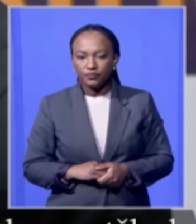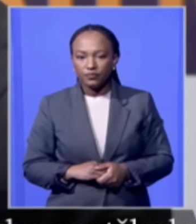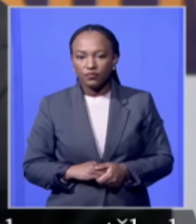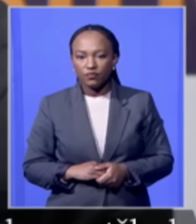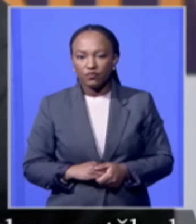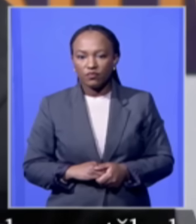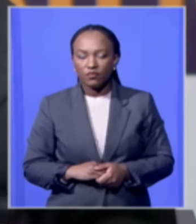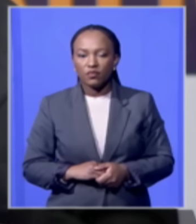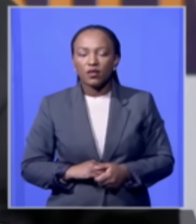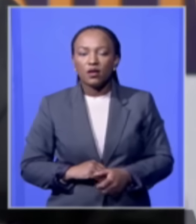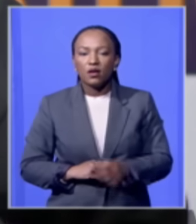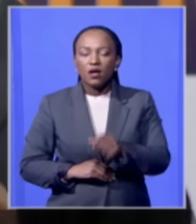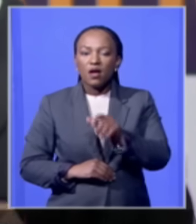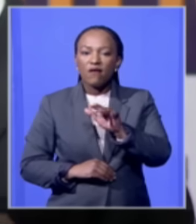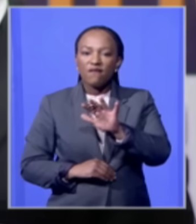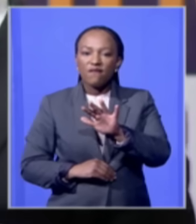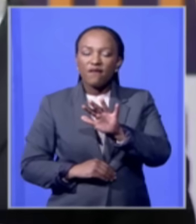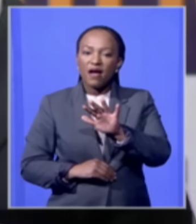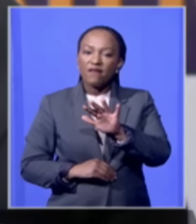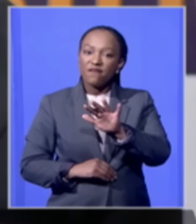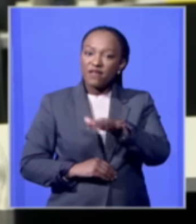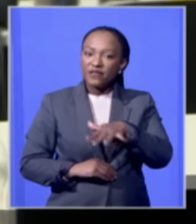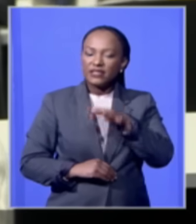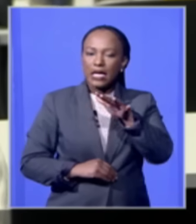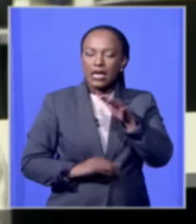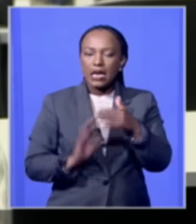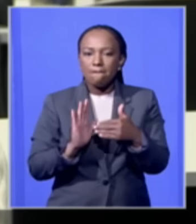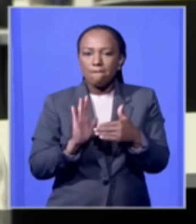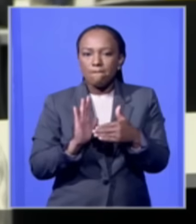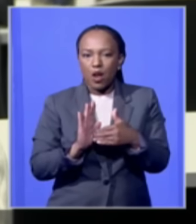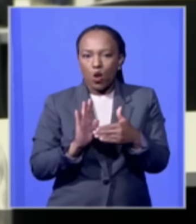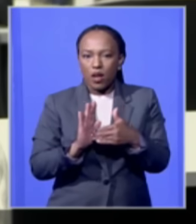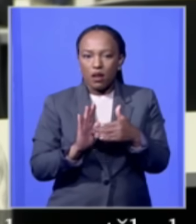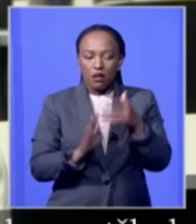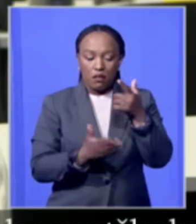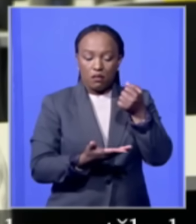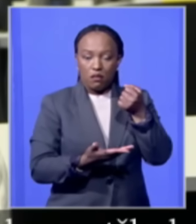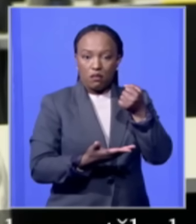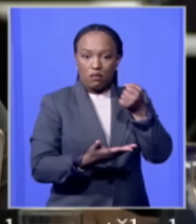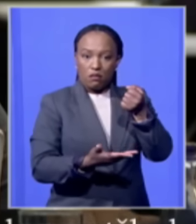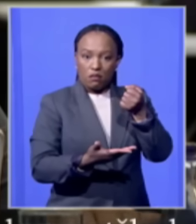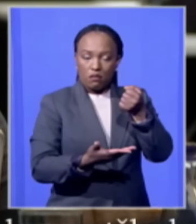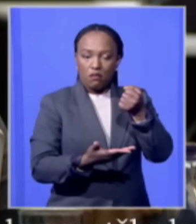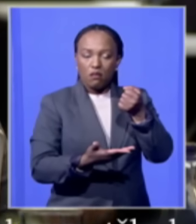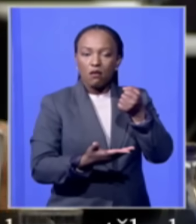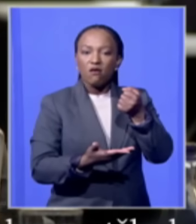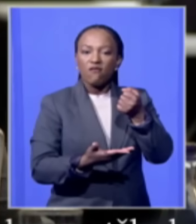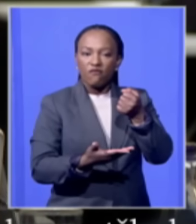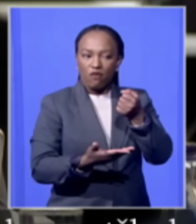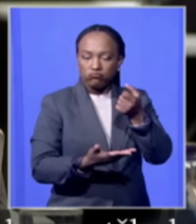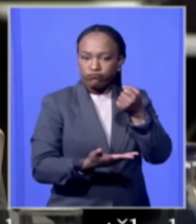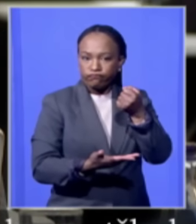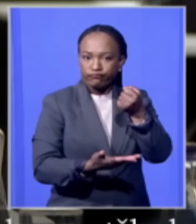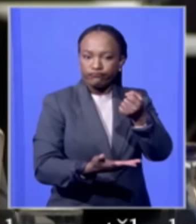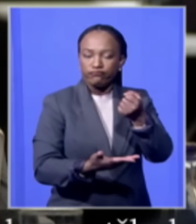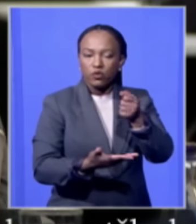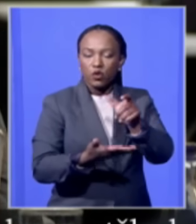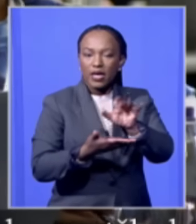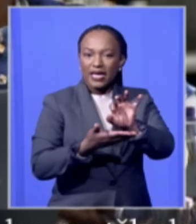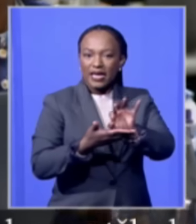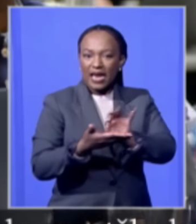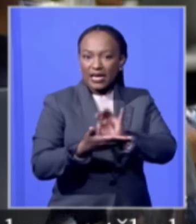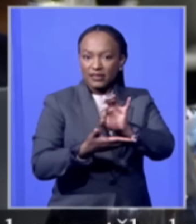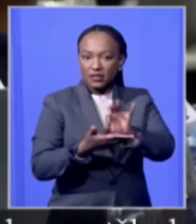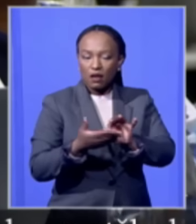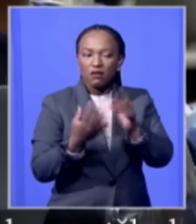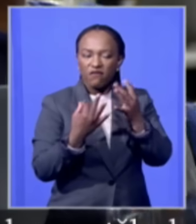550 million rand for the law enforcement agents to guarantee free and fair elections. Democracy thrives